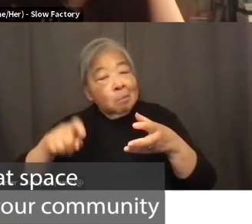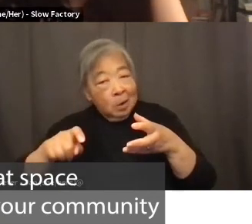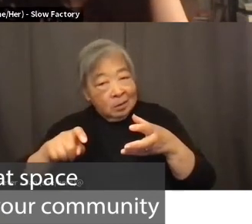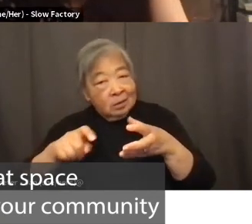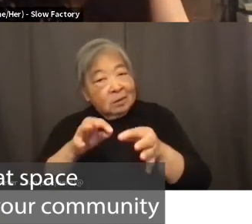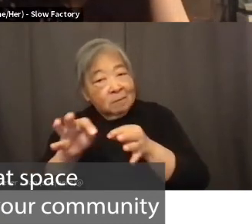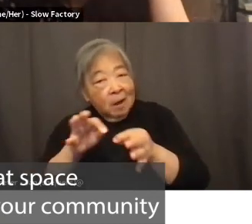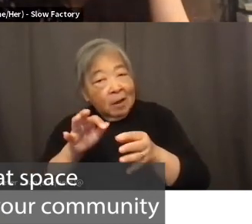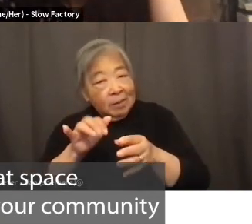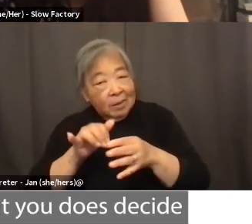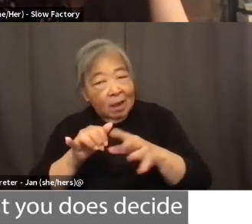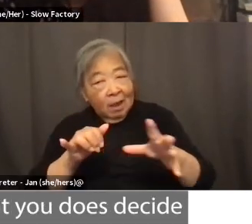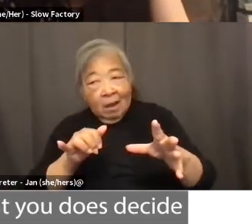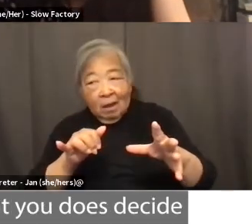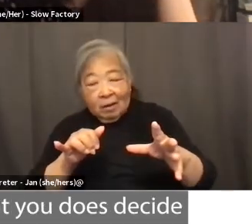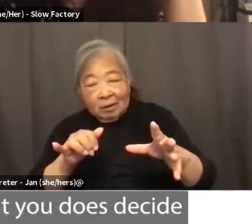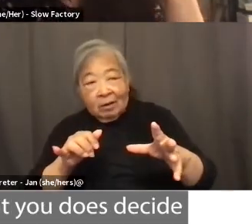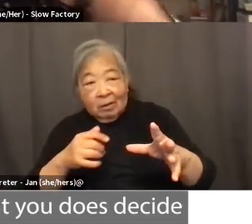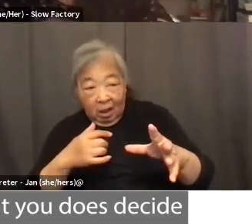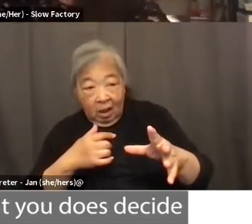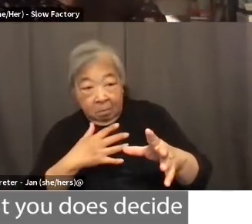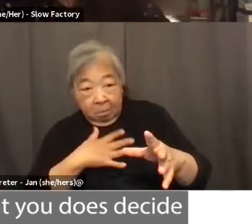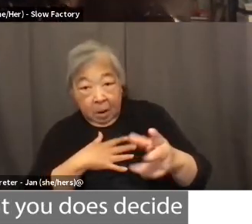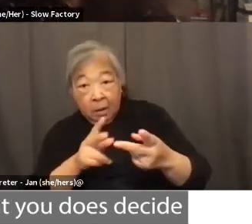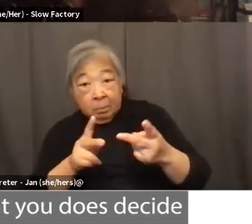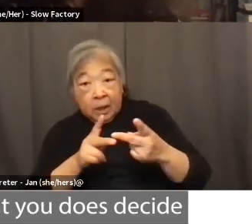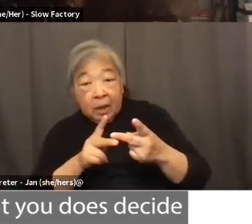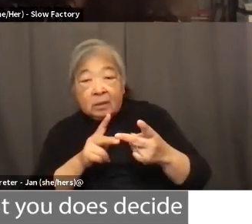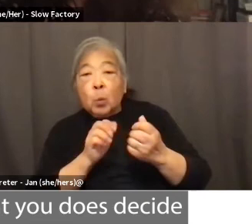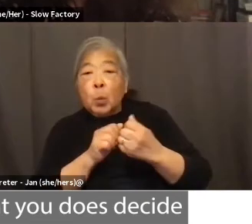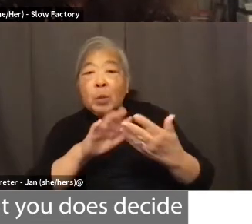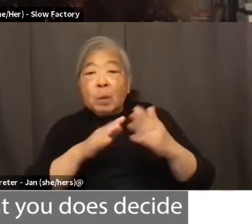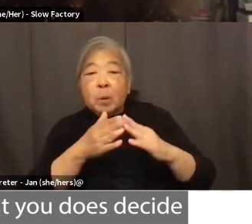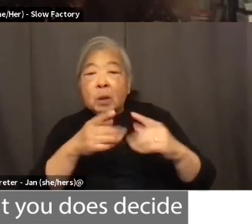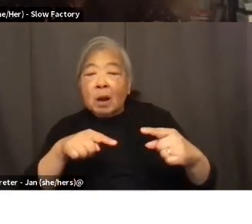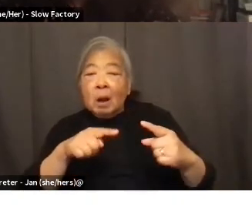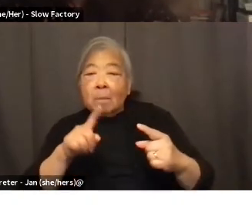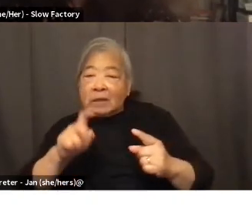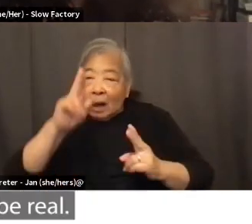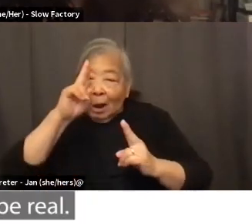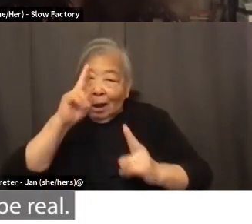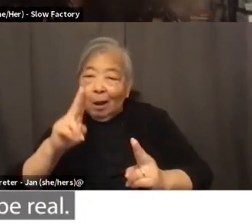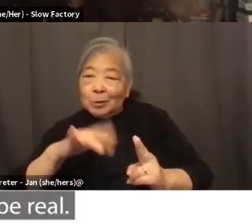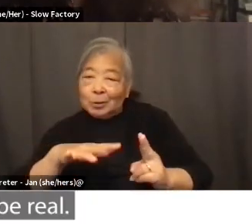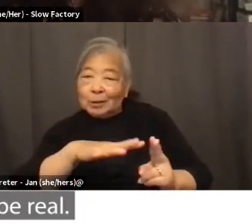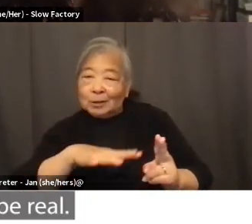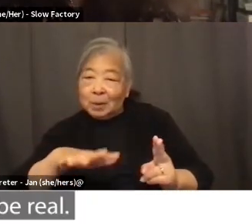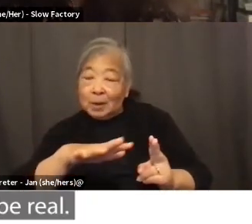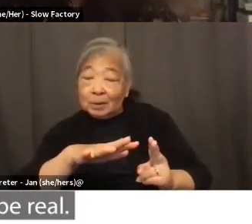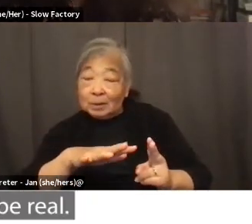that you hold with your community, and that the things that you decide can